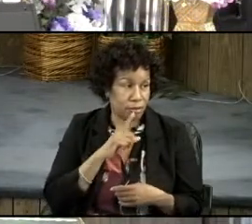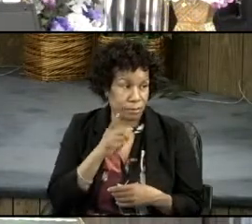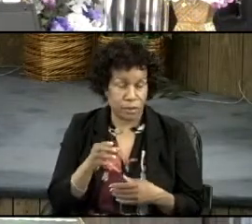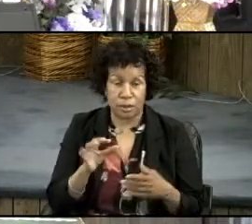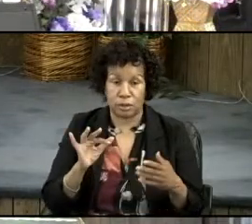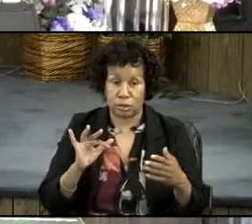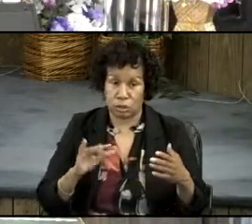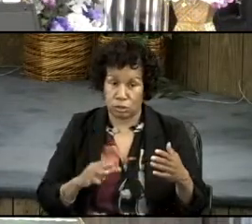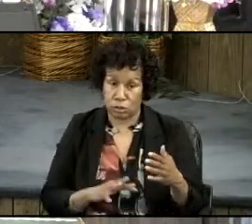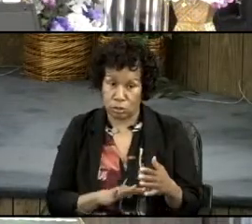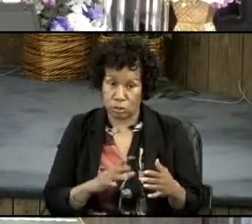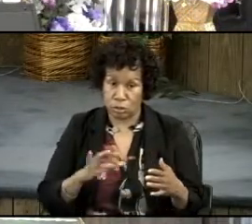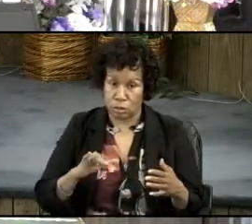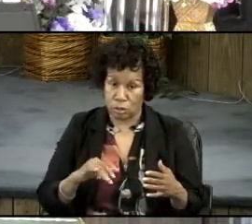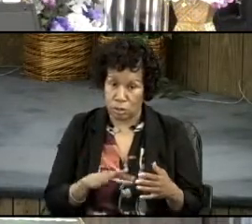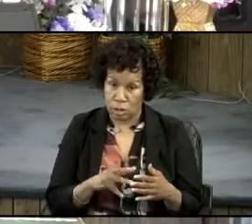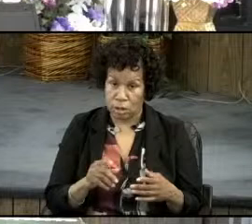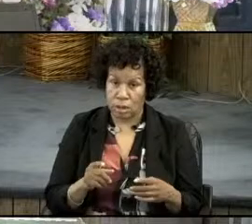test.